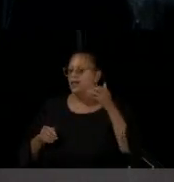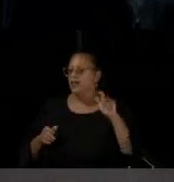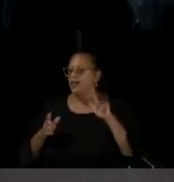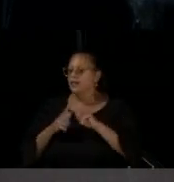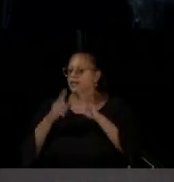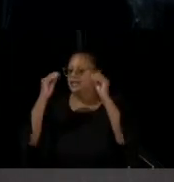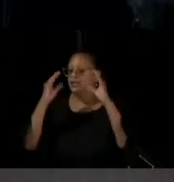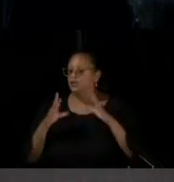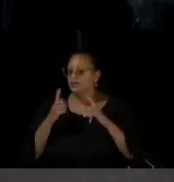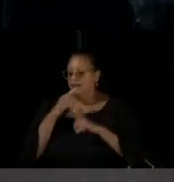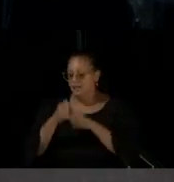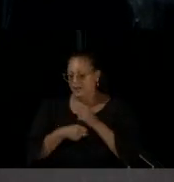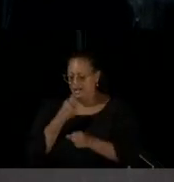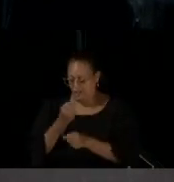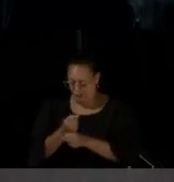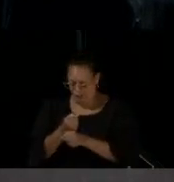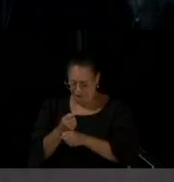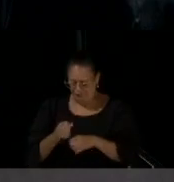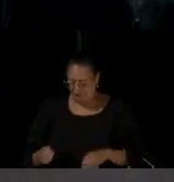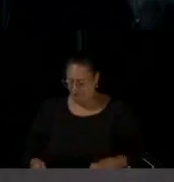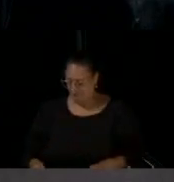2023 graduation.